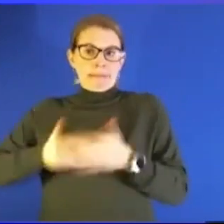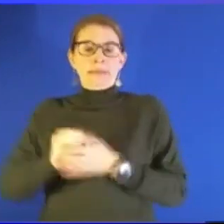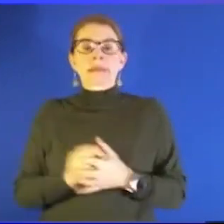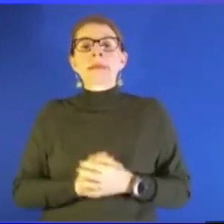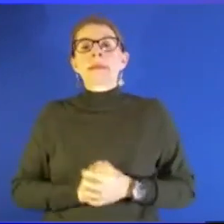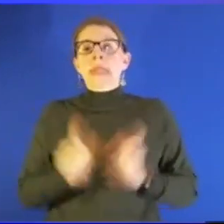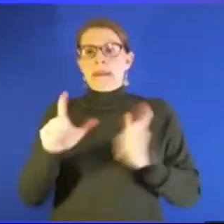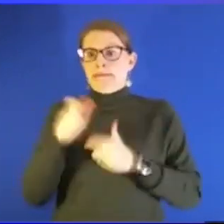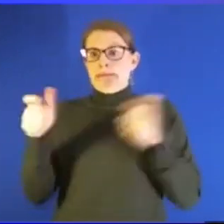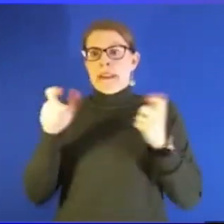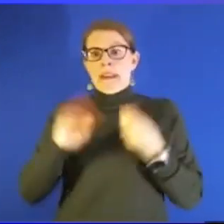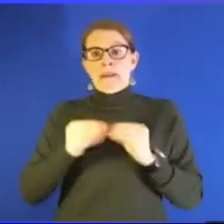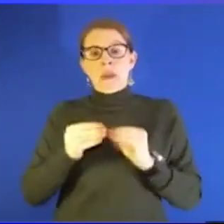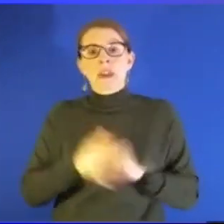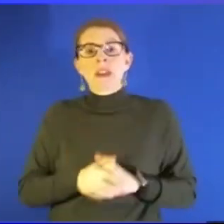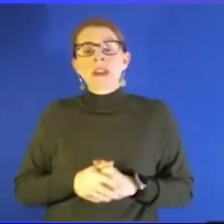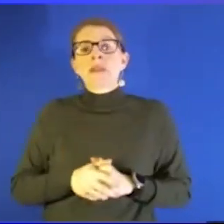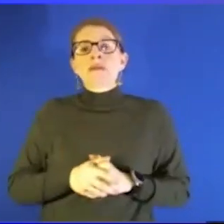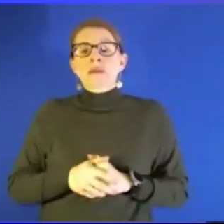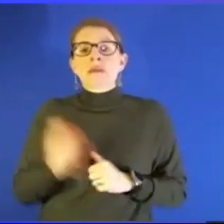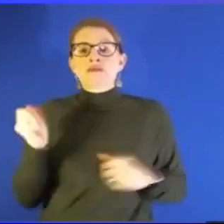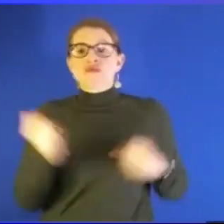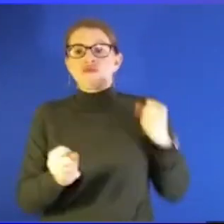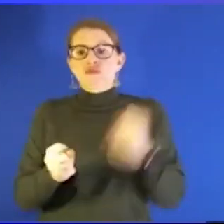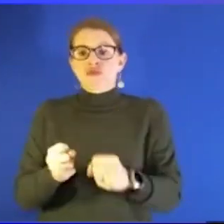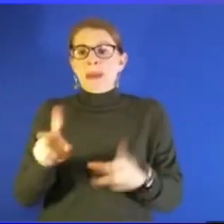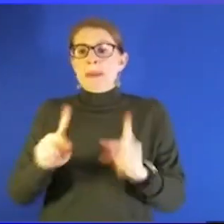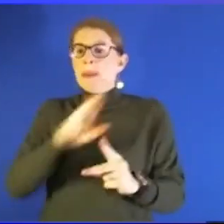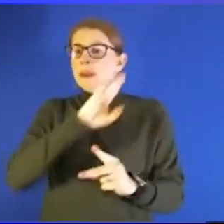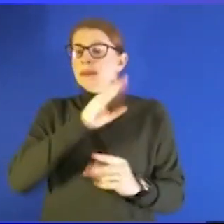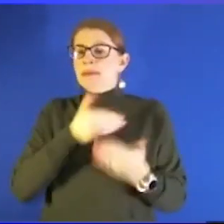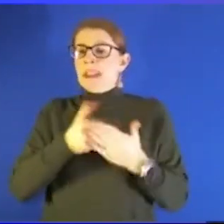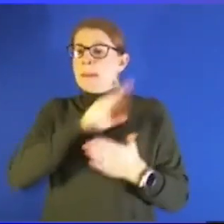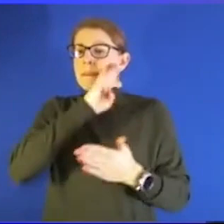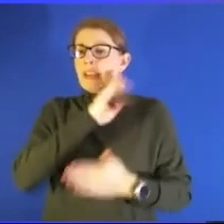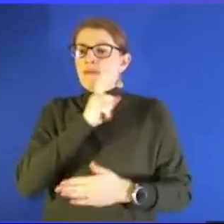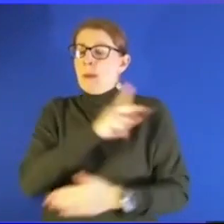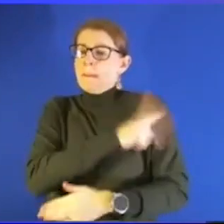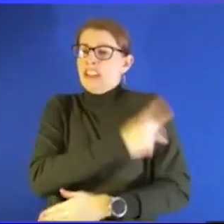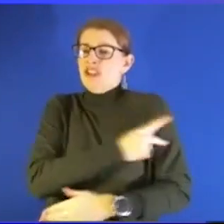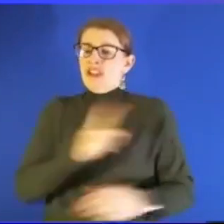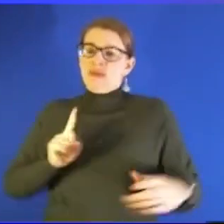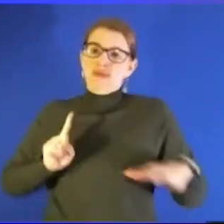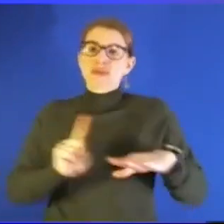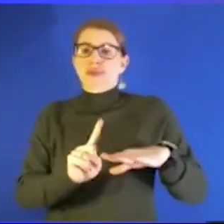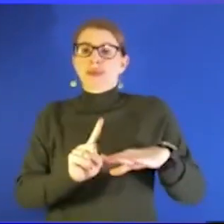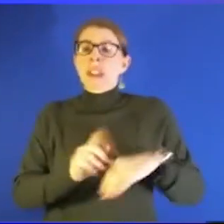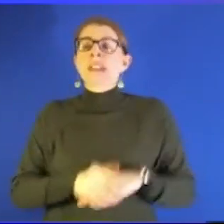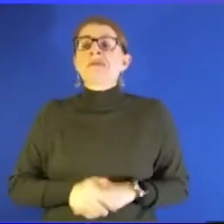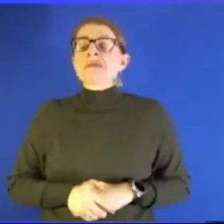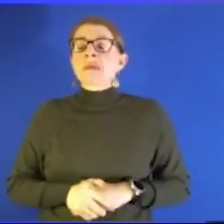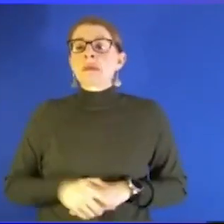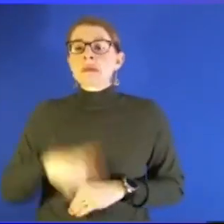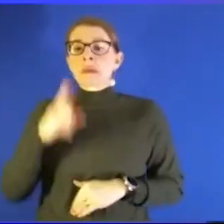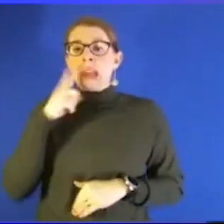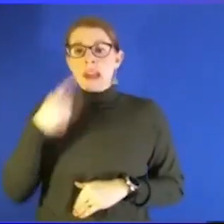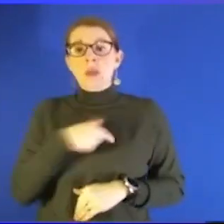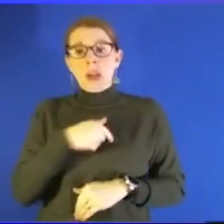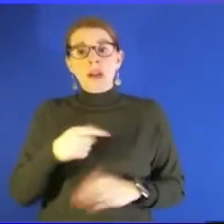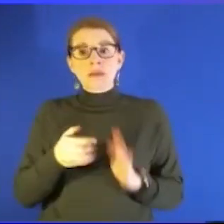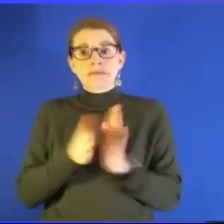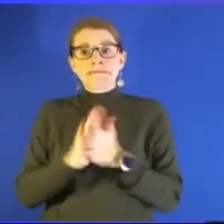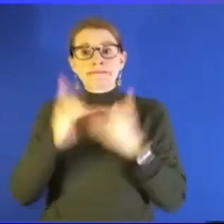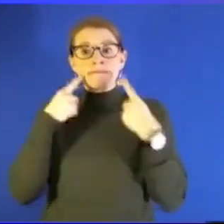to supplant those individuals at the bedside in every way that we can, and I think we're doing that really in a very effective way, and our staff have